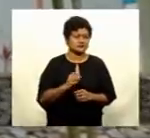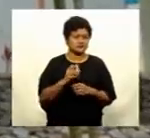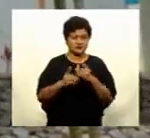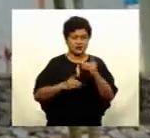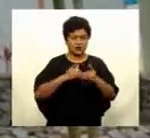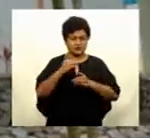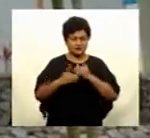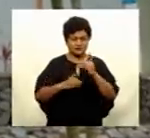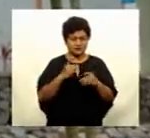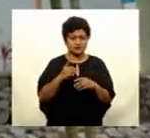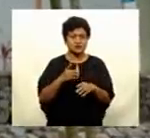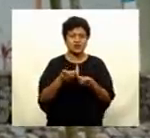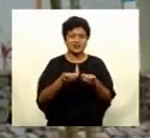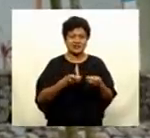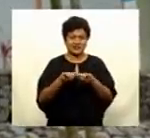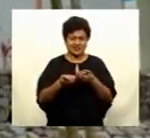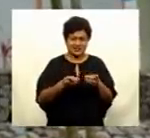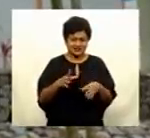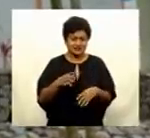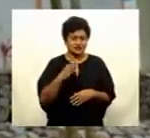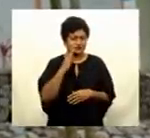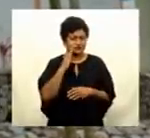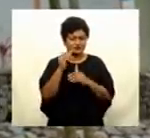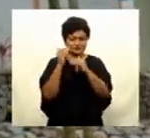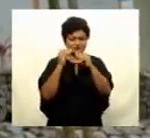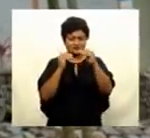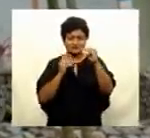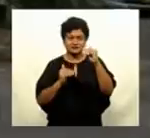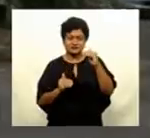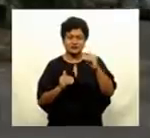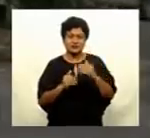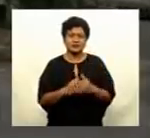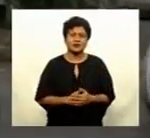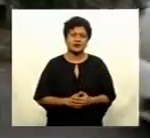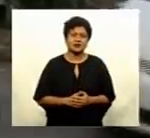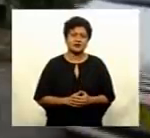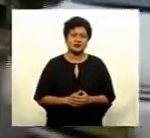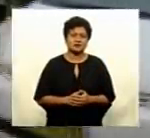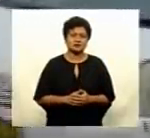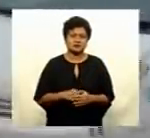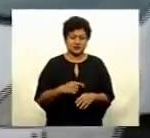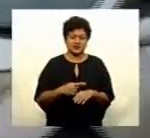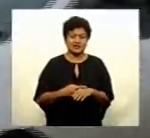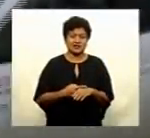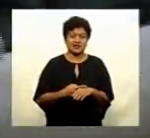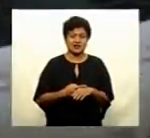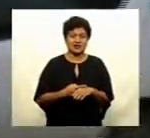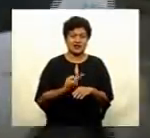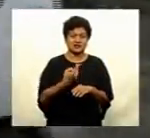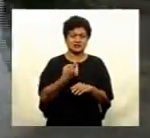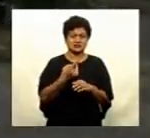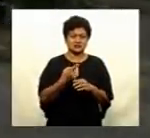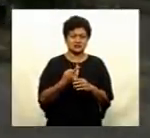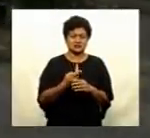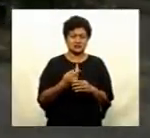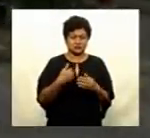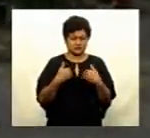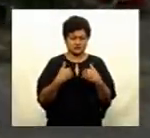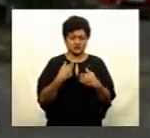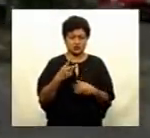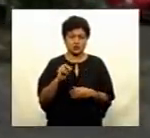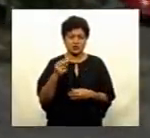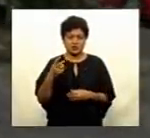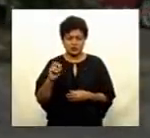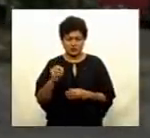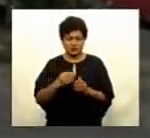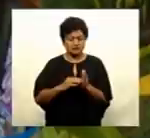founding director of WURI ranking this morning. WURI is the latest university ranking system established in 2020 and was developed